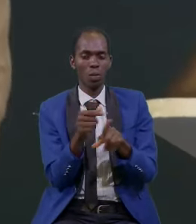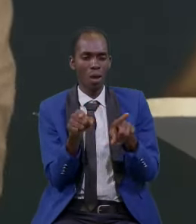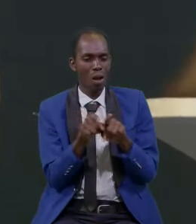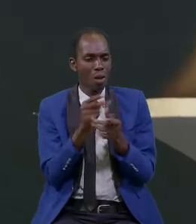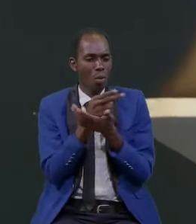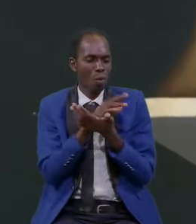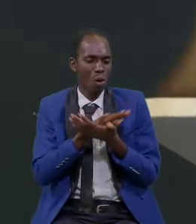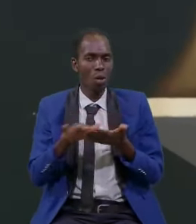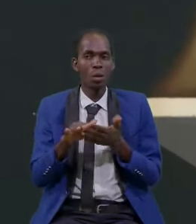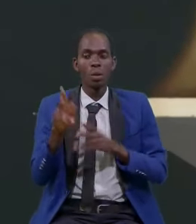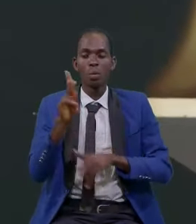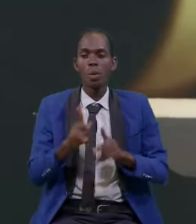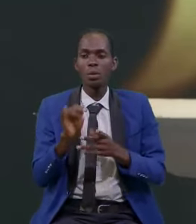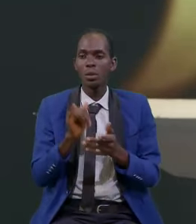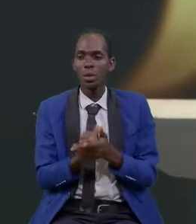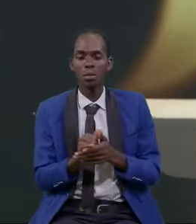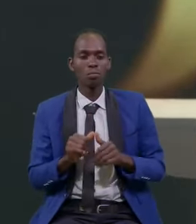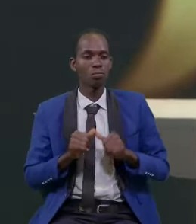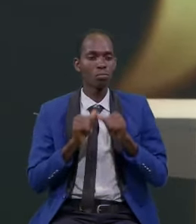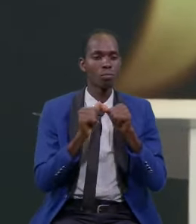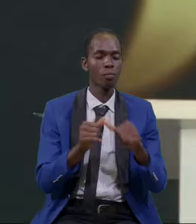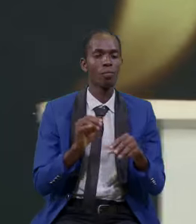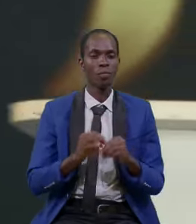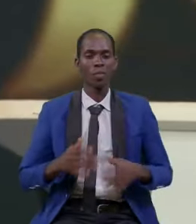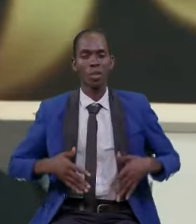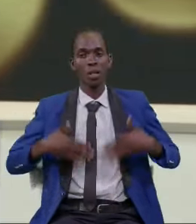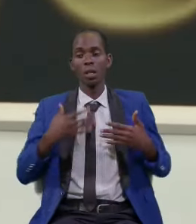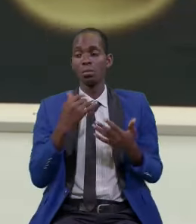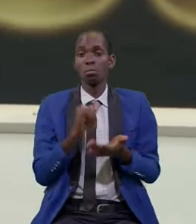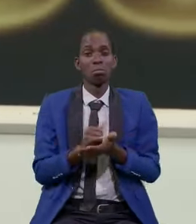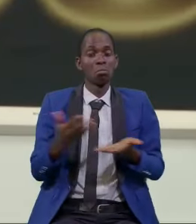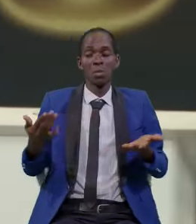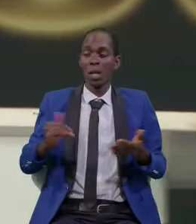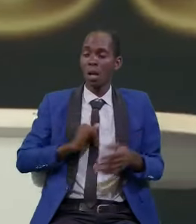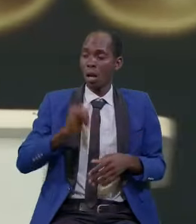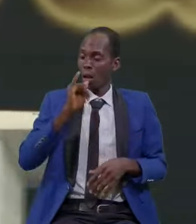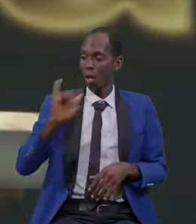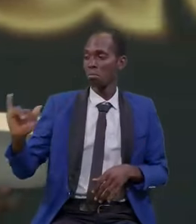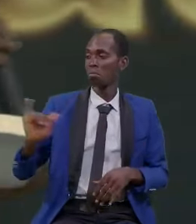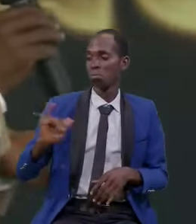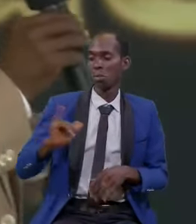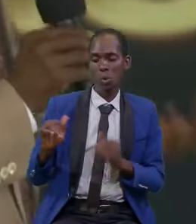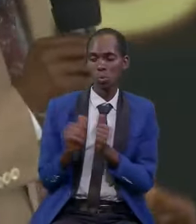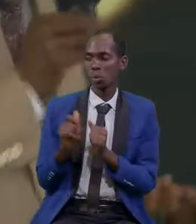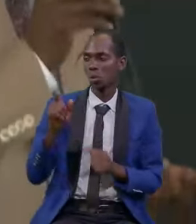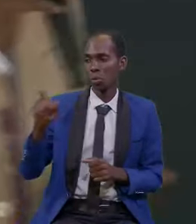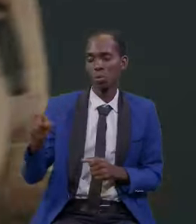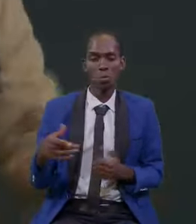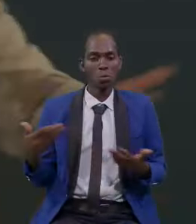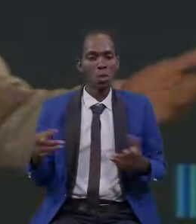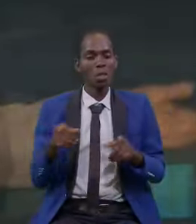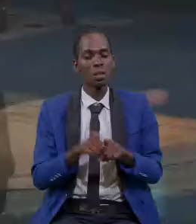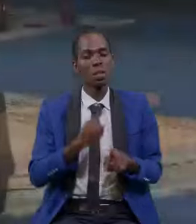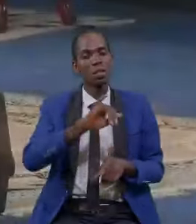who carry on in life as said, oh, I'm just like you are just like me. Like Jehoshaphat telling